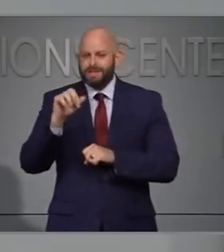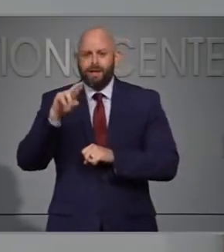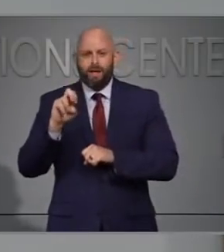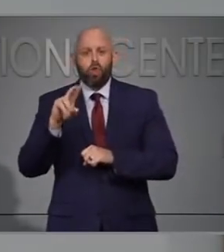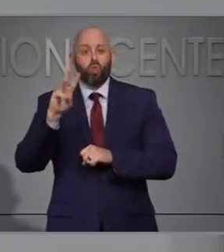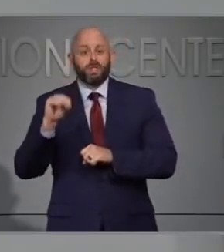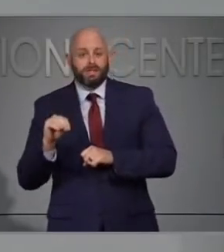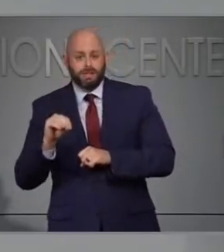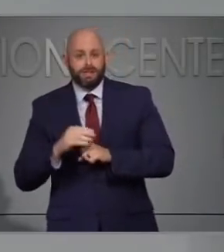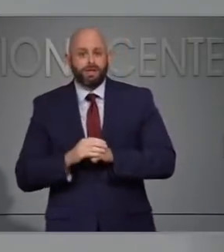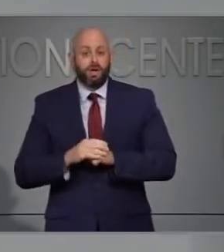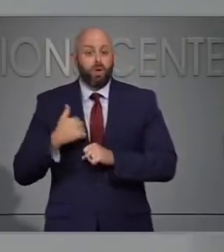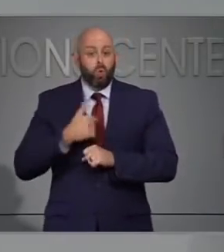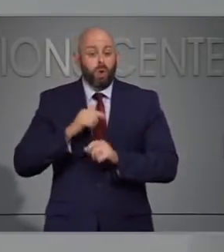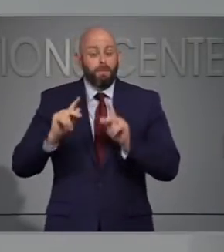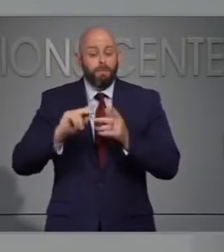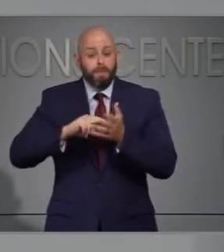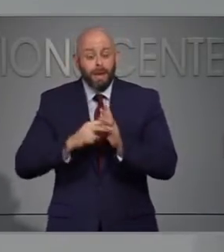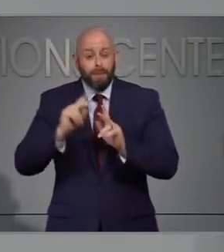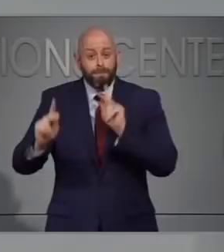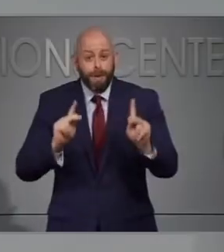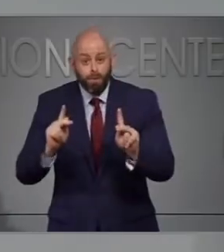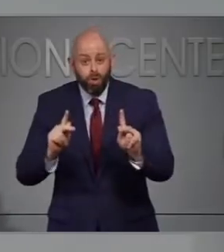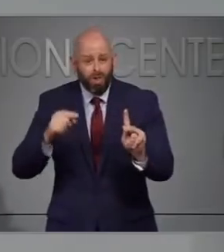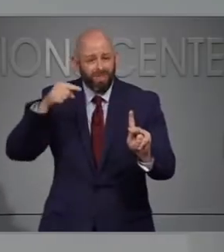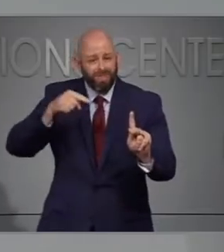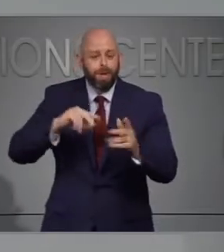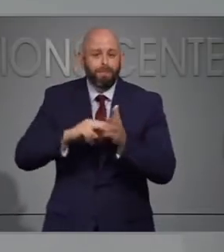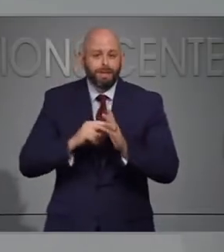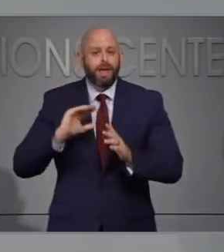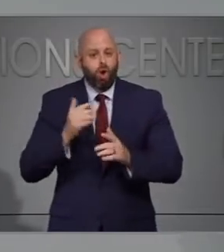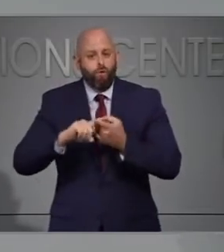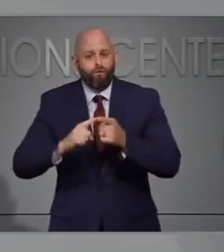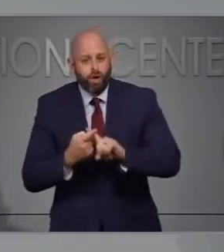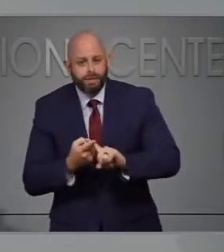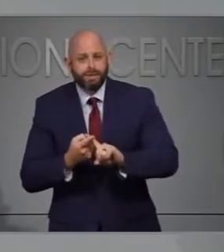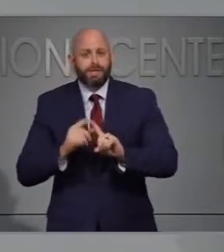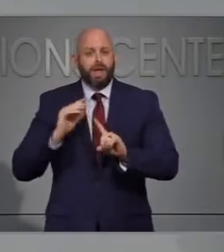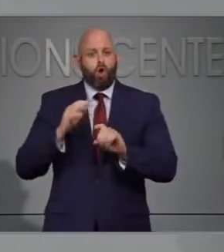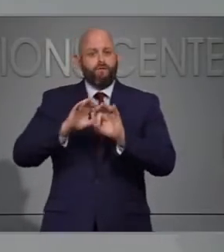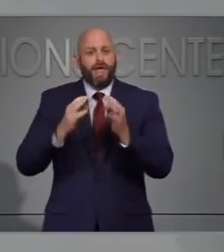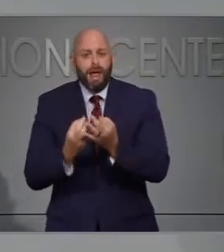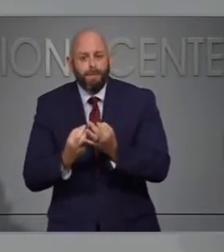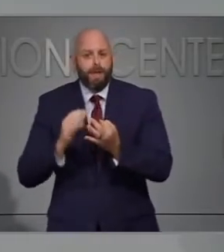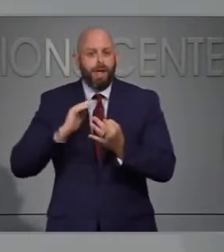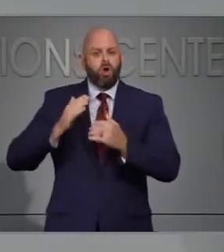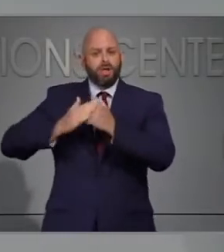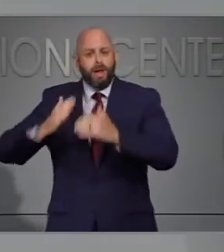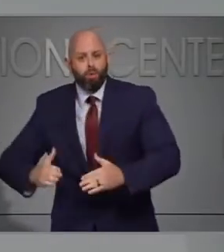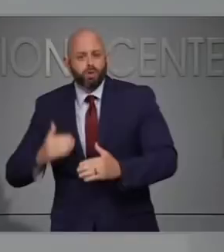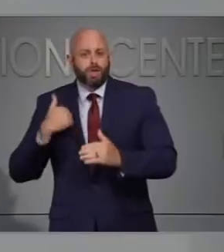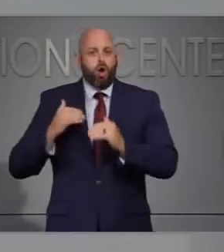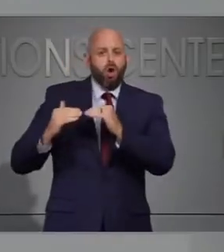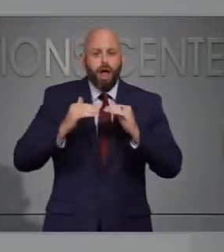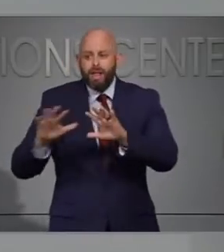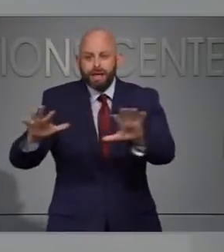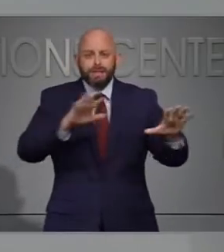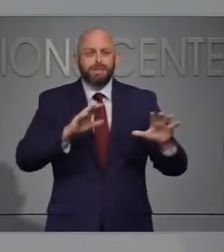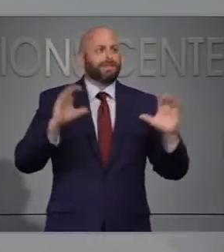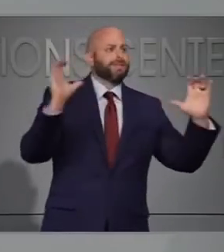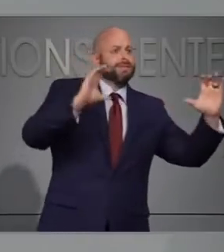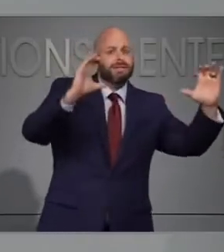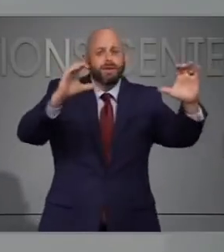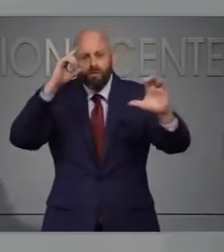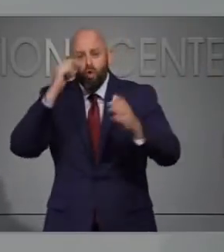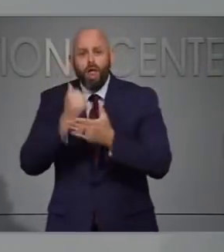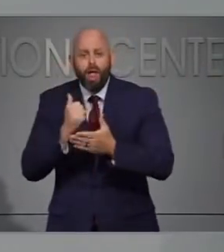we say lives, we are referring to our friends, our family members, our neighbors, and colleagues who are seeking help to address a